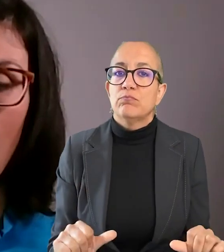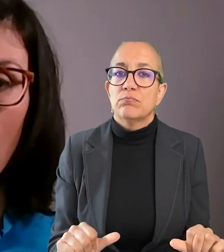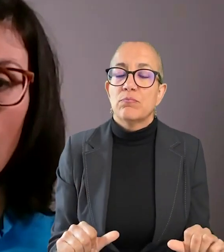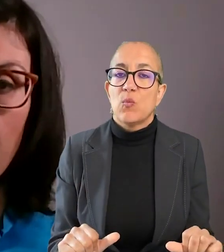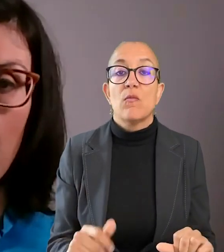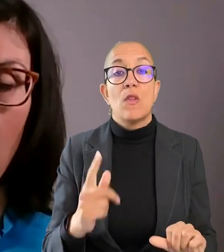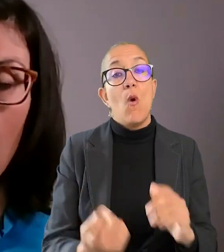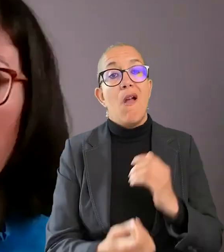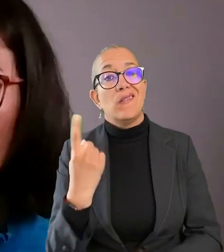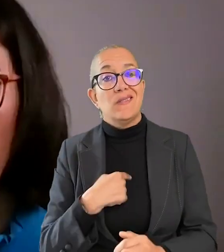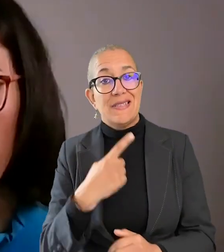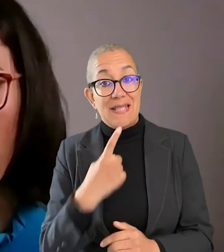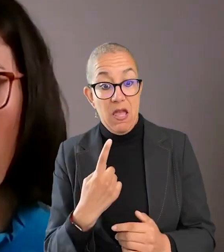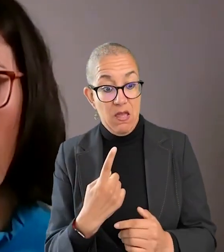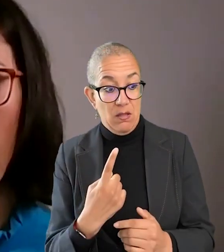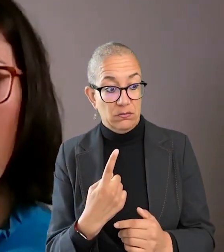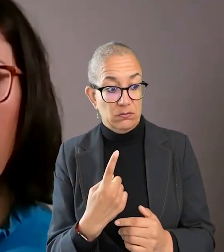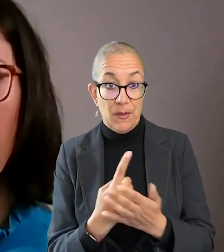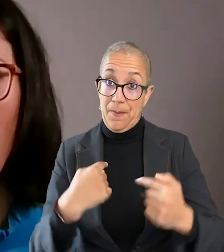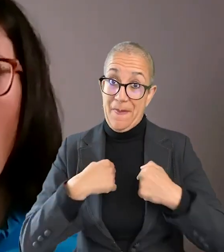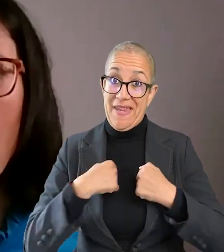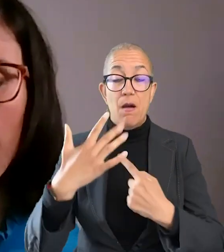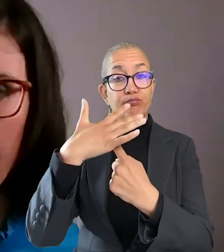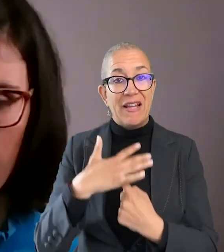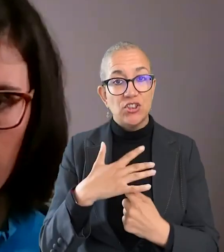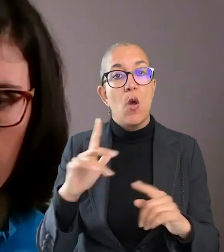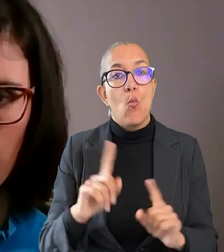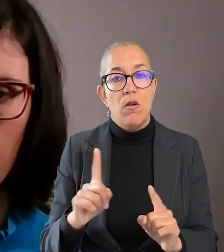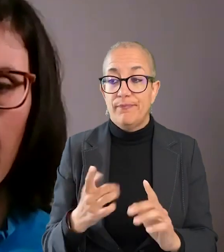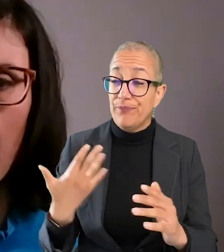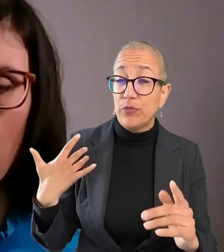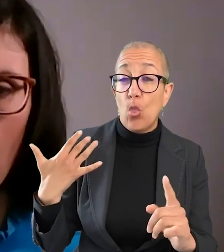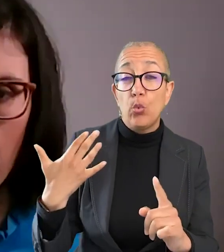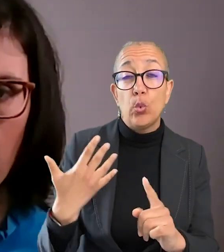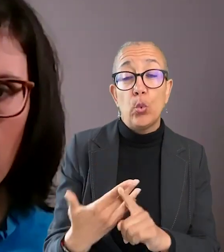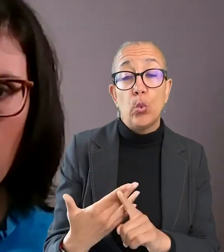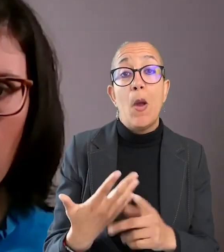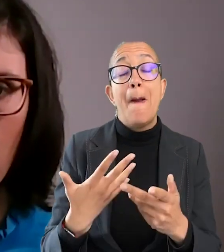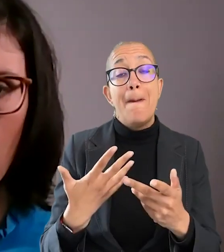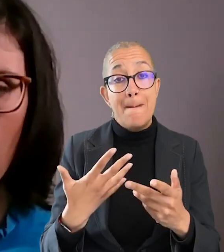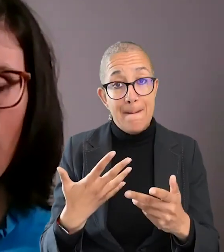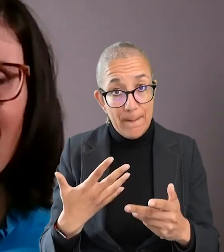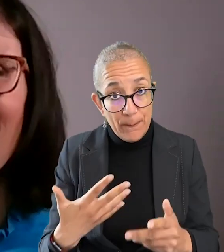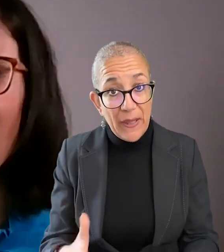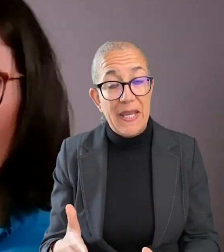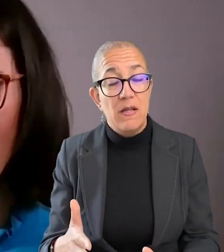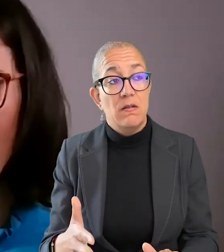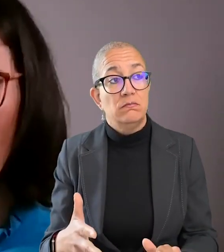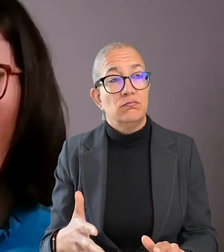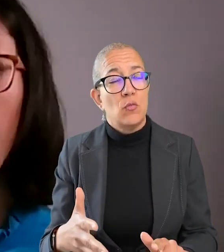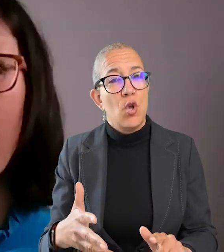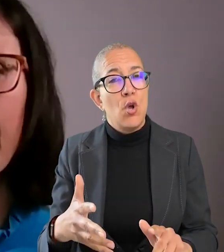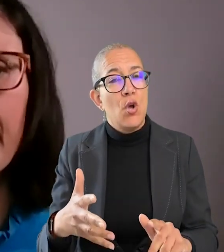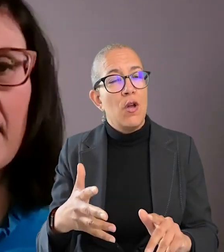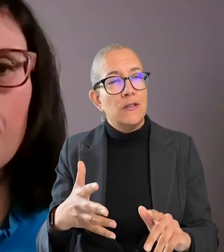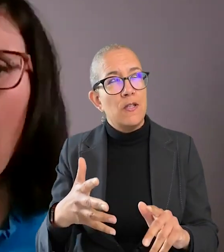I would say about me under pressure is that over the years, I have learned the signals